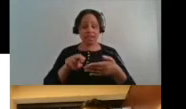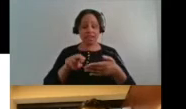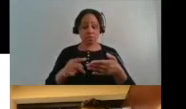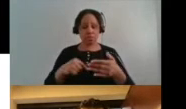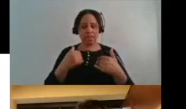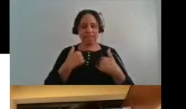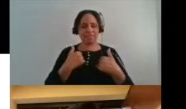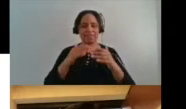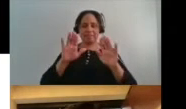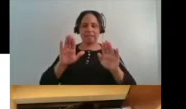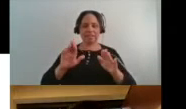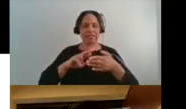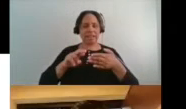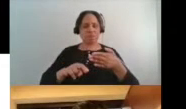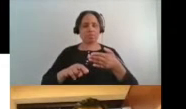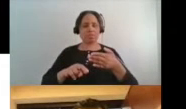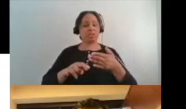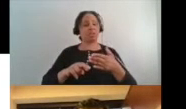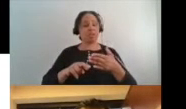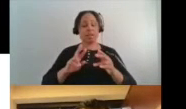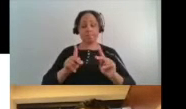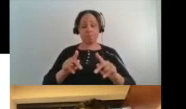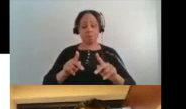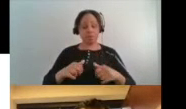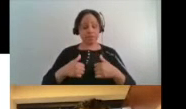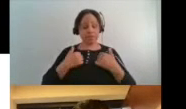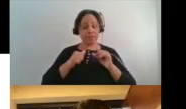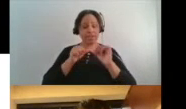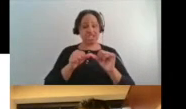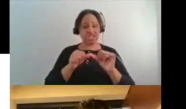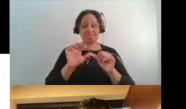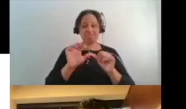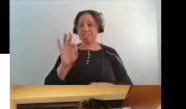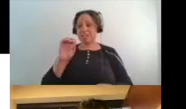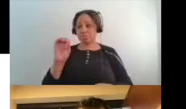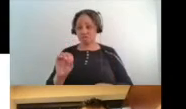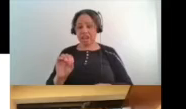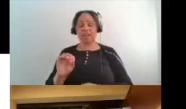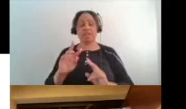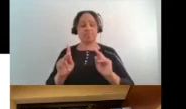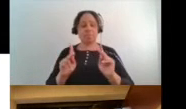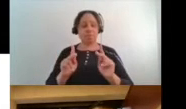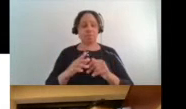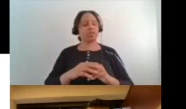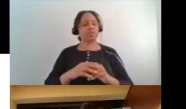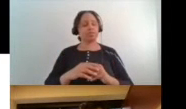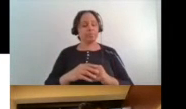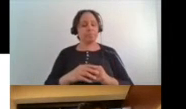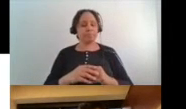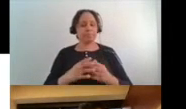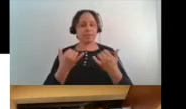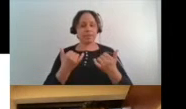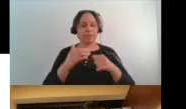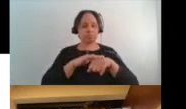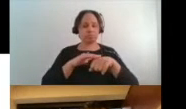the 90+ percentile, even 95+ percentile. So people do very well following transplant, okay? I'm going to touch a little bit about